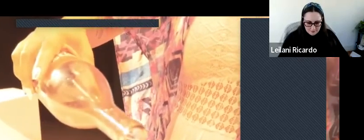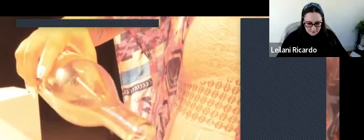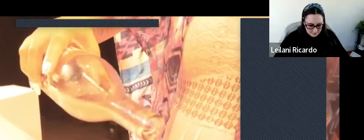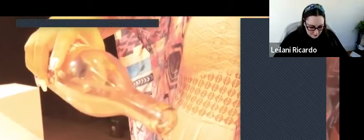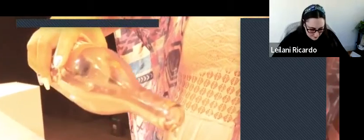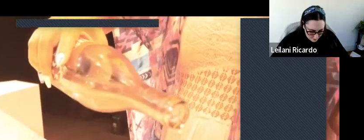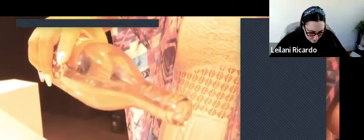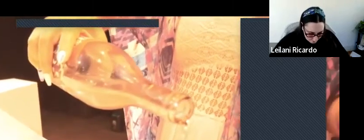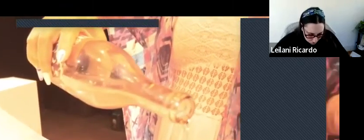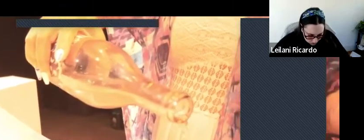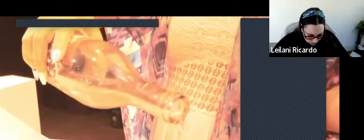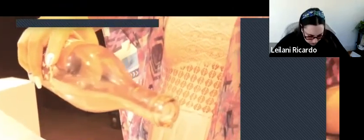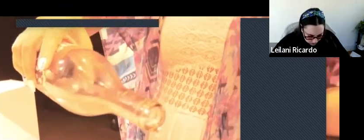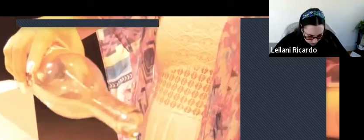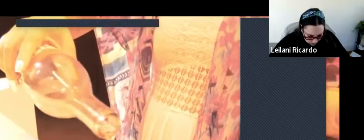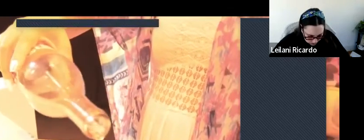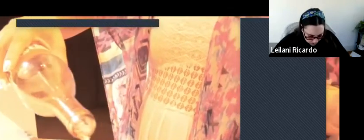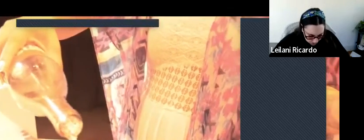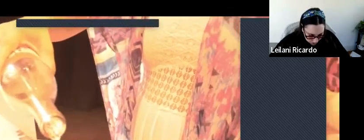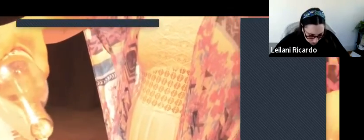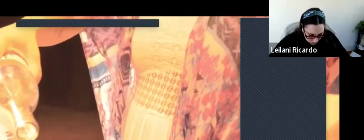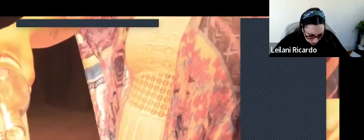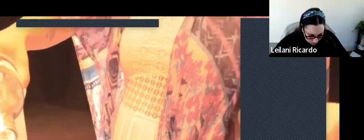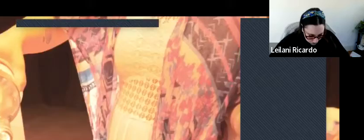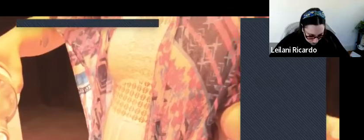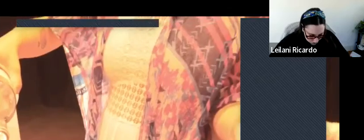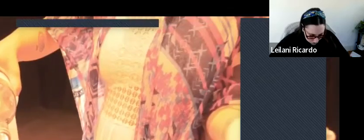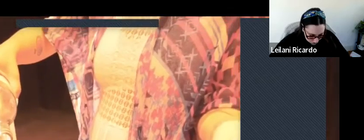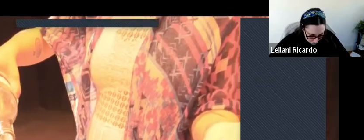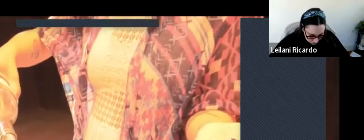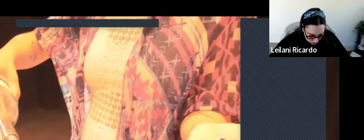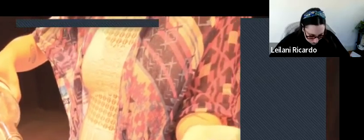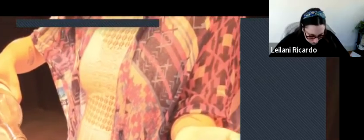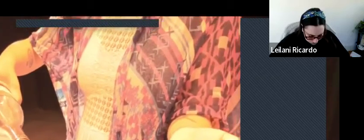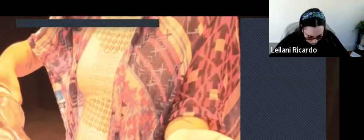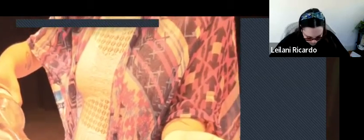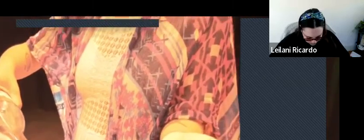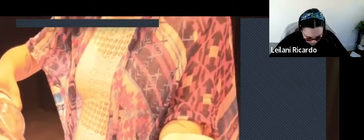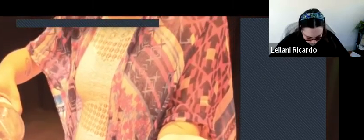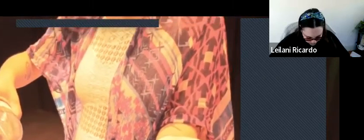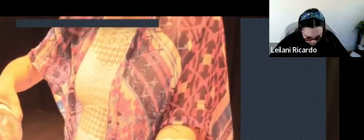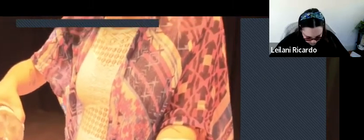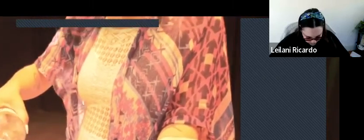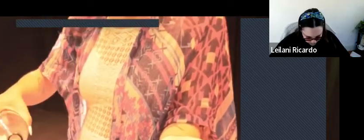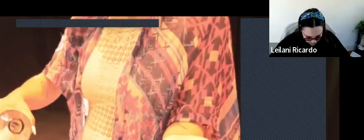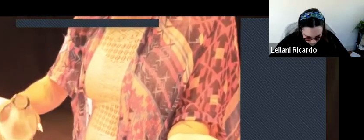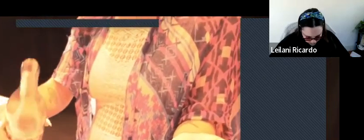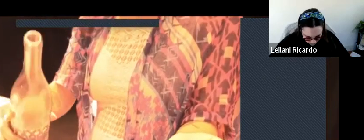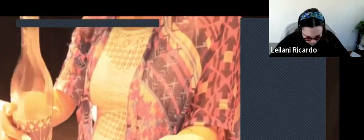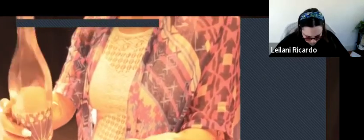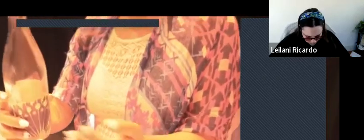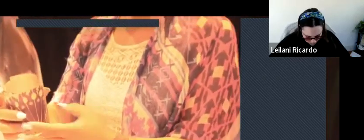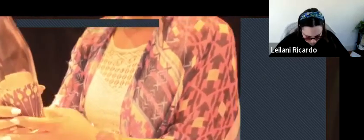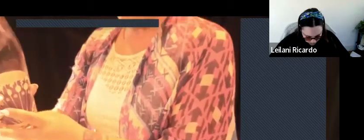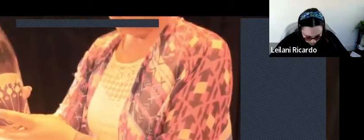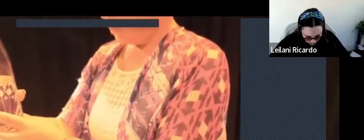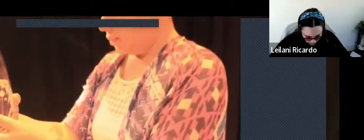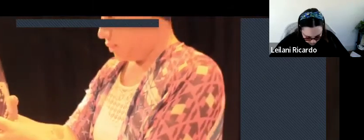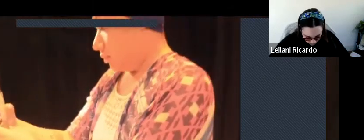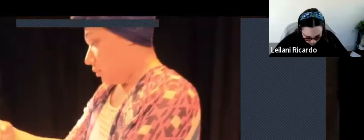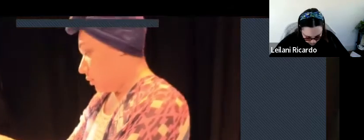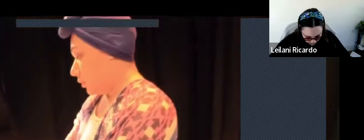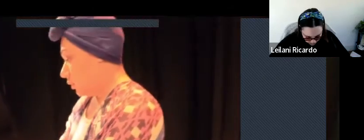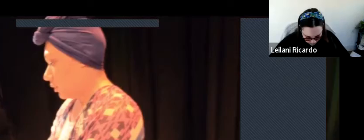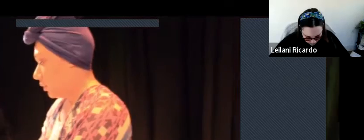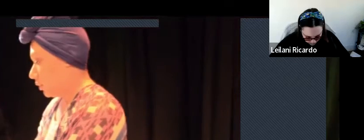names as you appear in our dreams. We call your names and pour water for you, hydration for our souls, and we